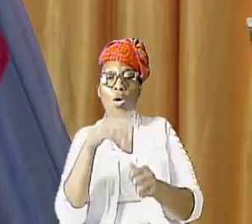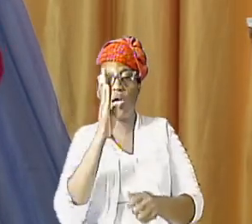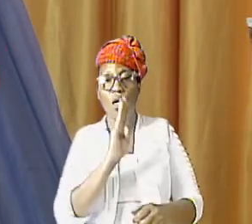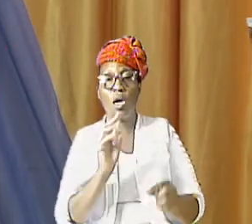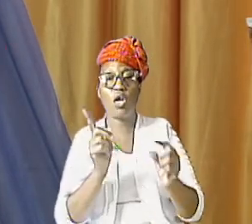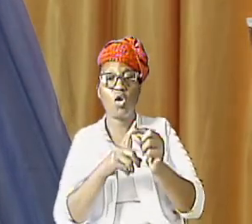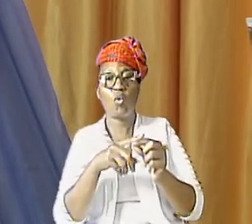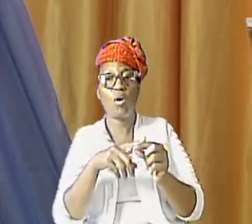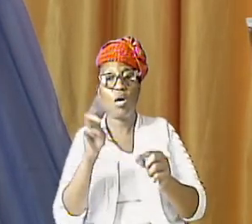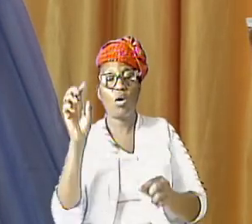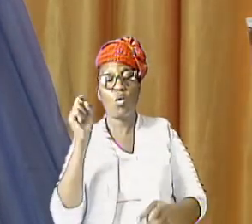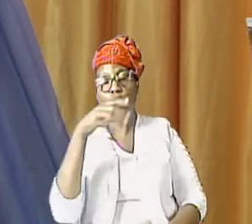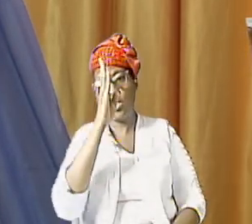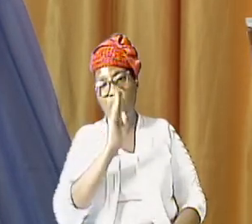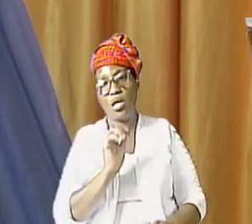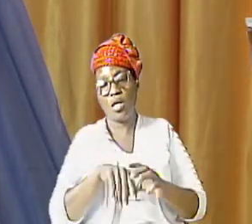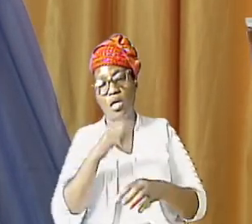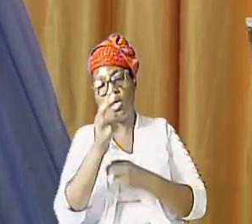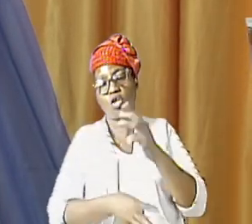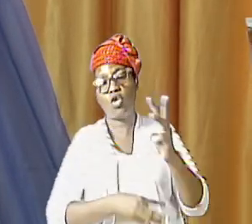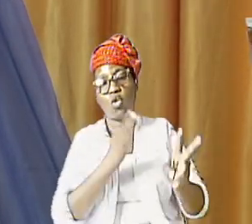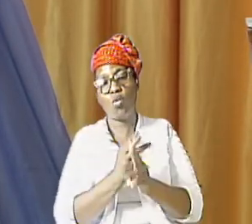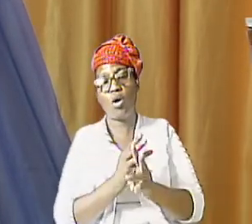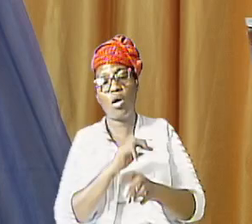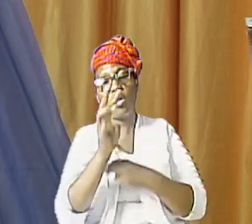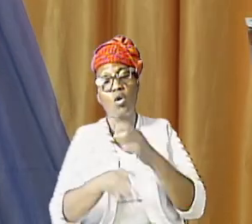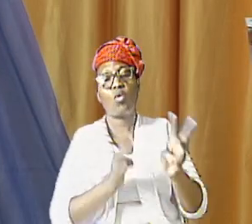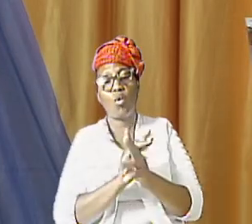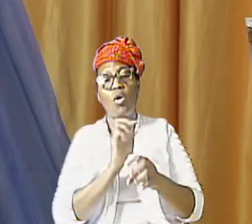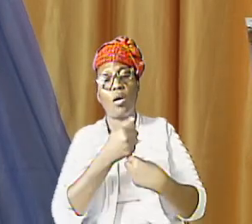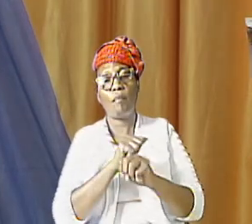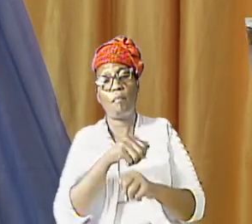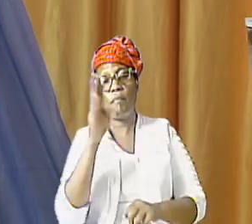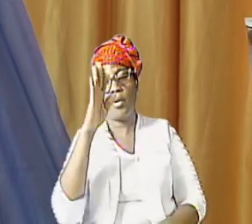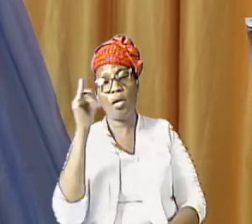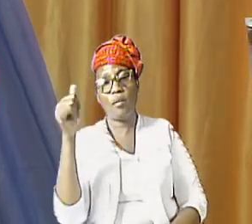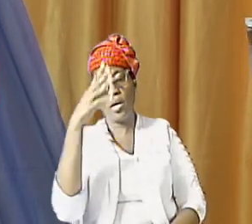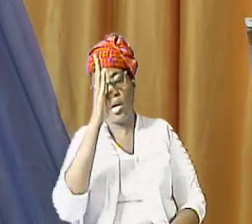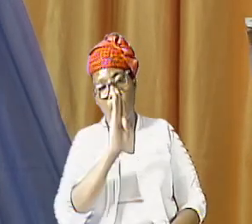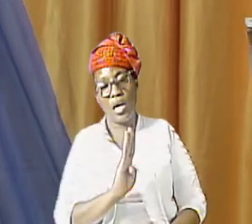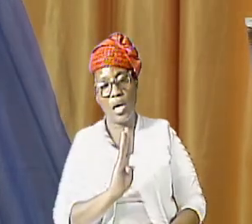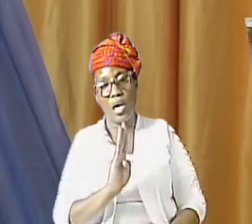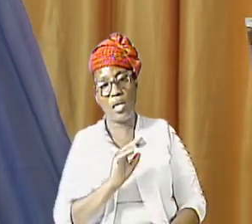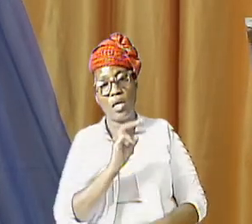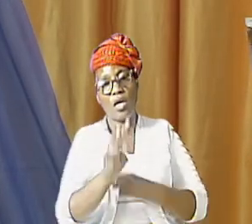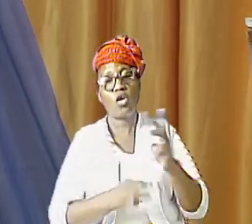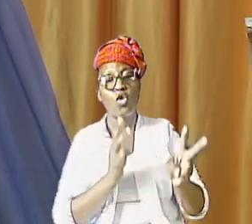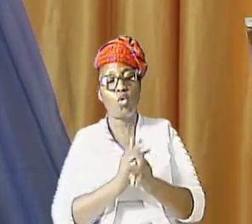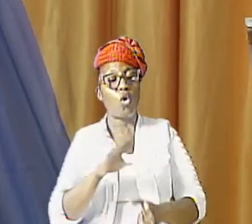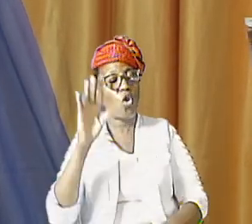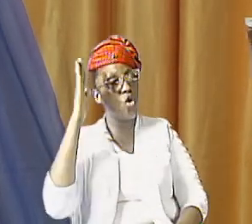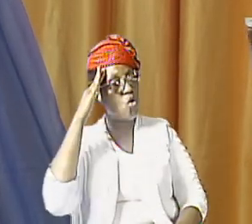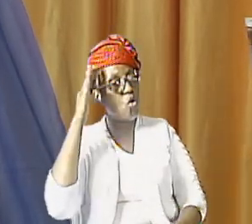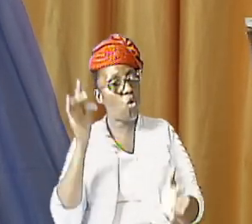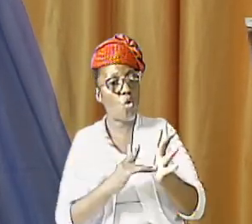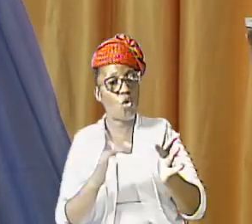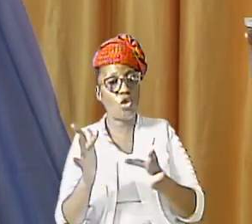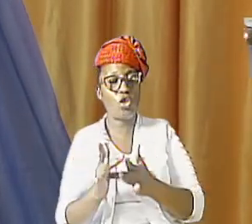God. He was in the world, and the world was made by him, and the world knew him